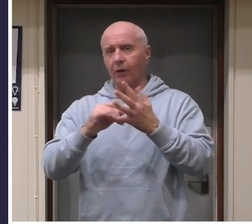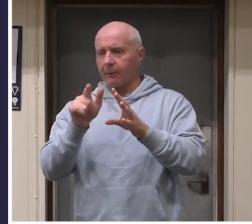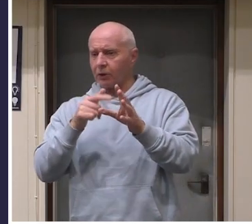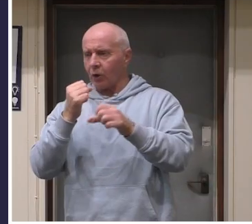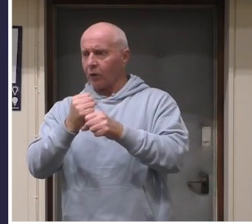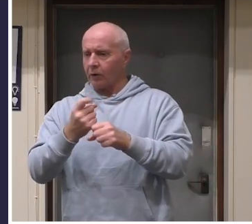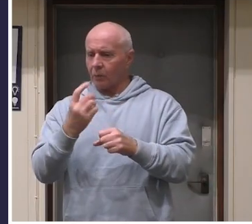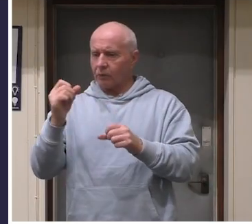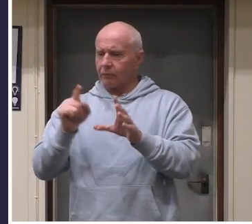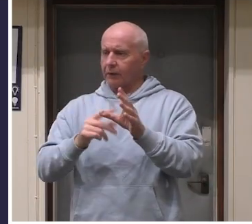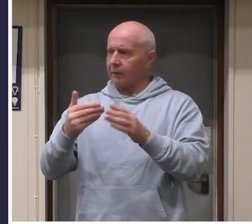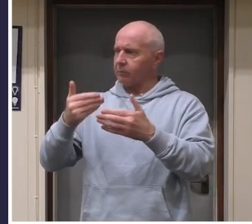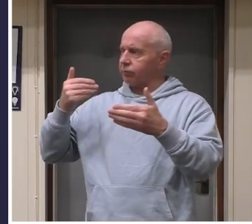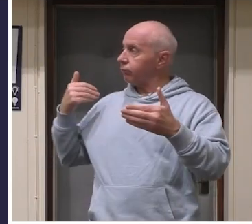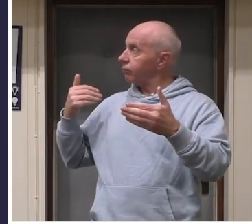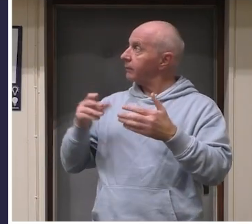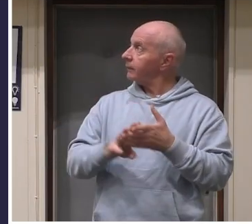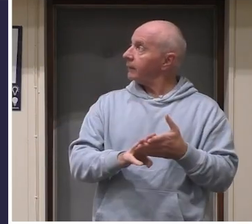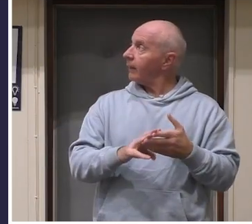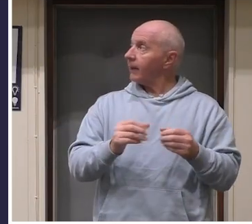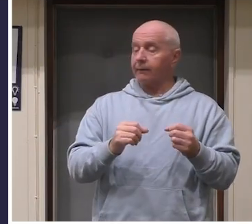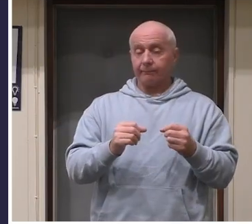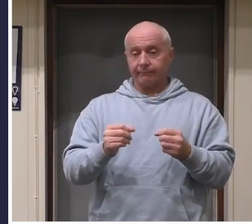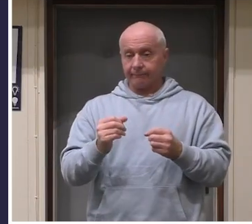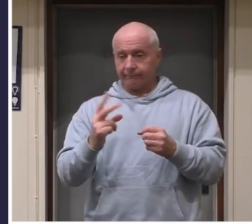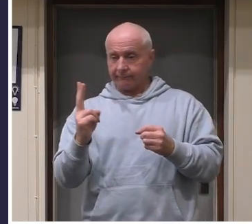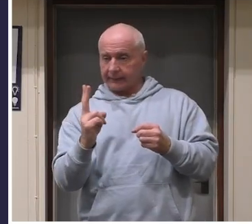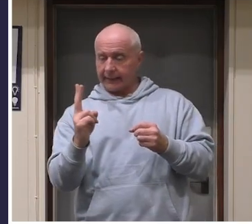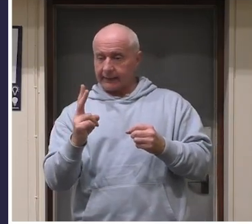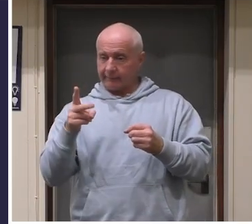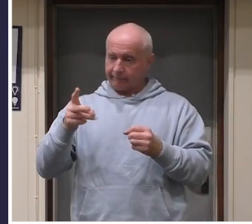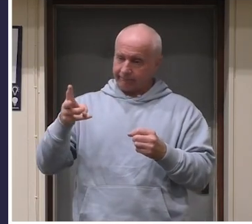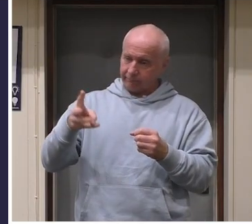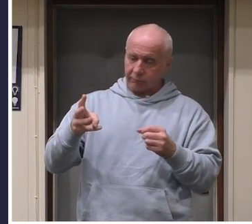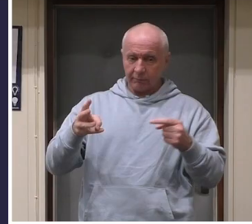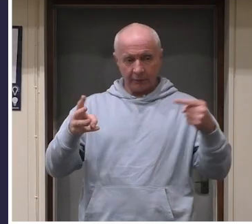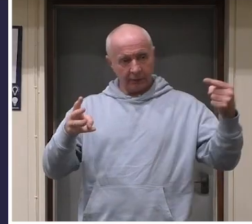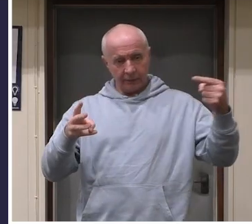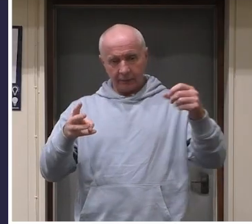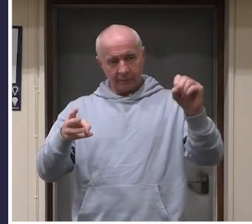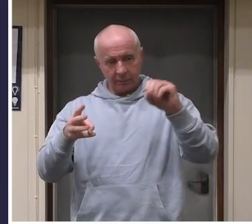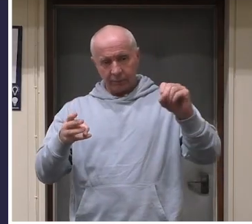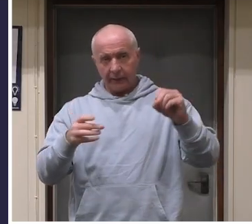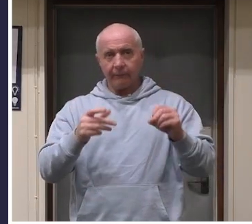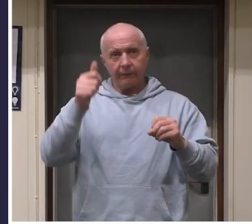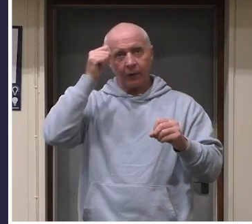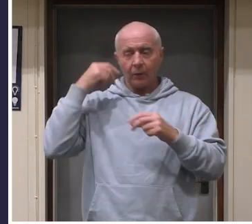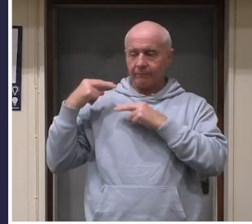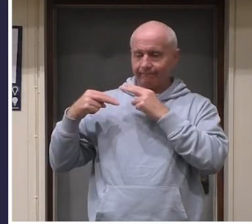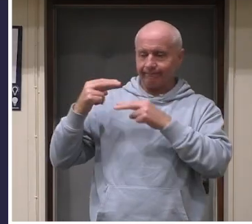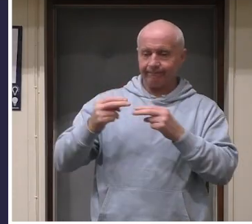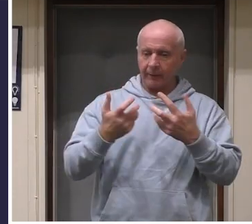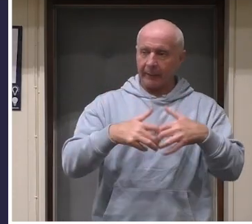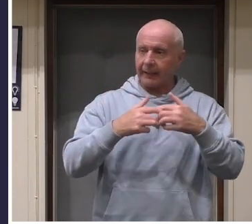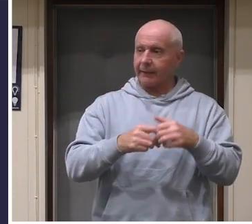ago, and I send electrons at this double slit, obviously, anyone who's done classical mechanics knows this,